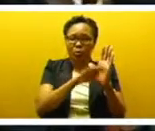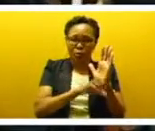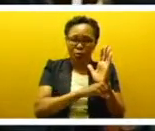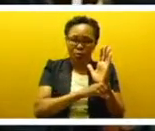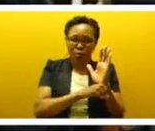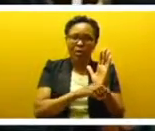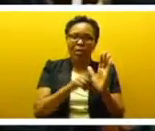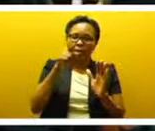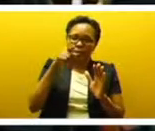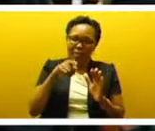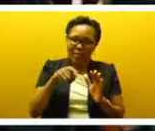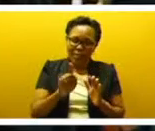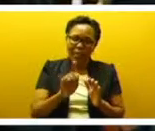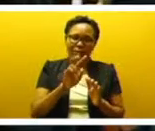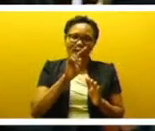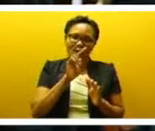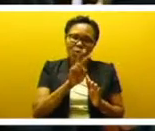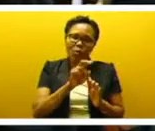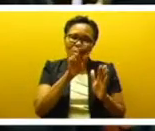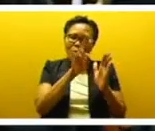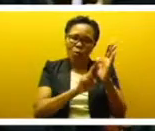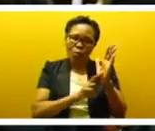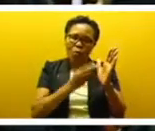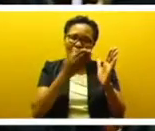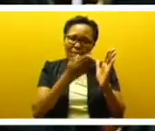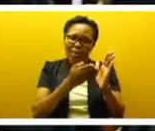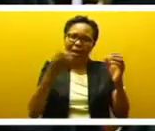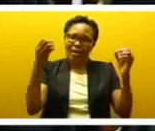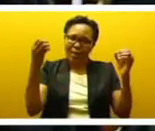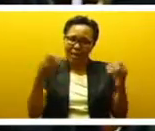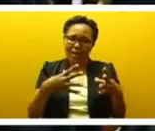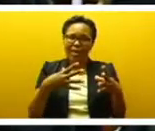has seen a regulation which is so clearly